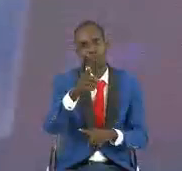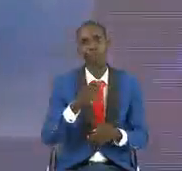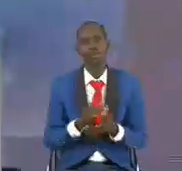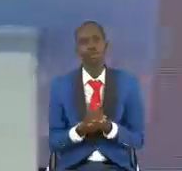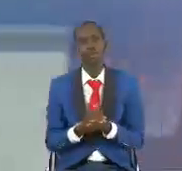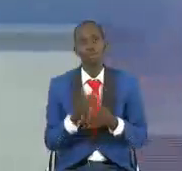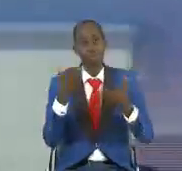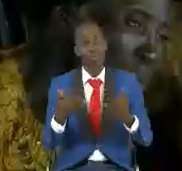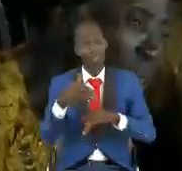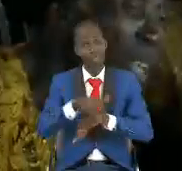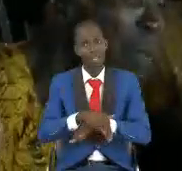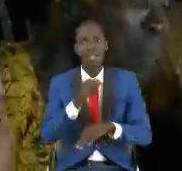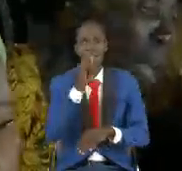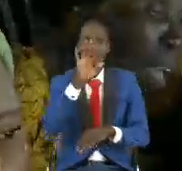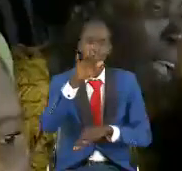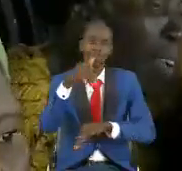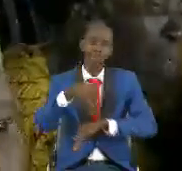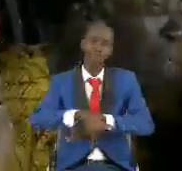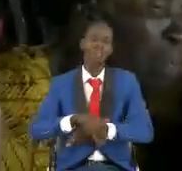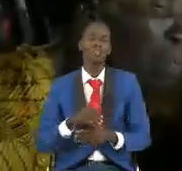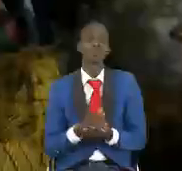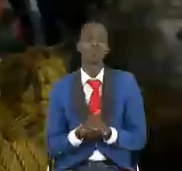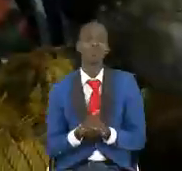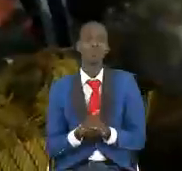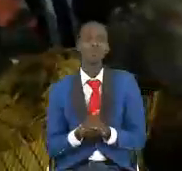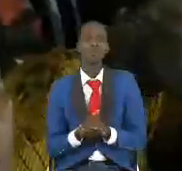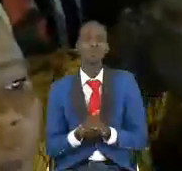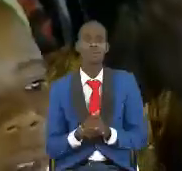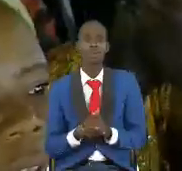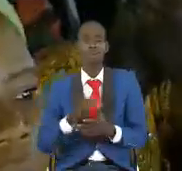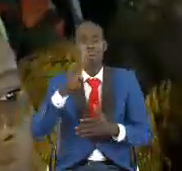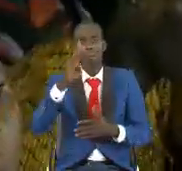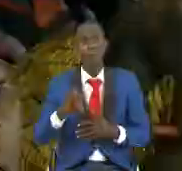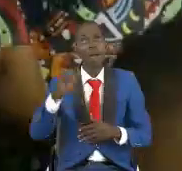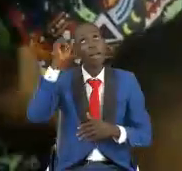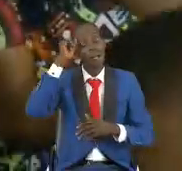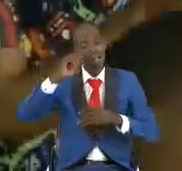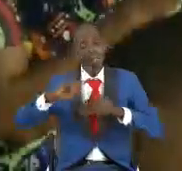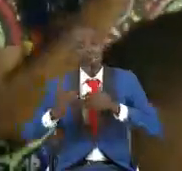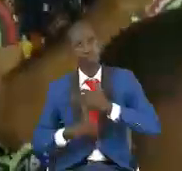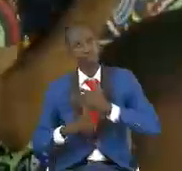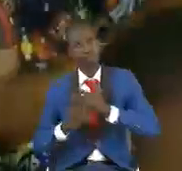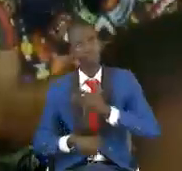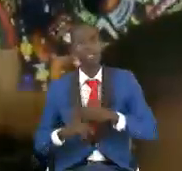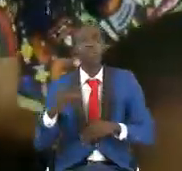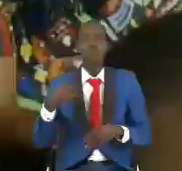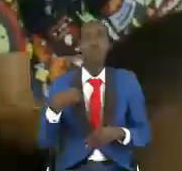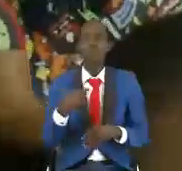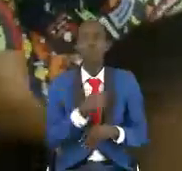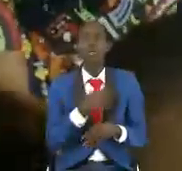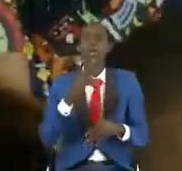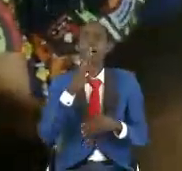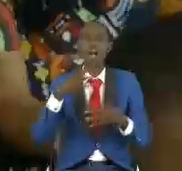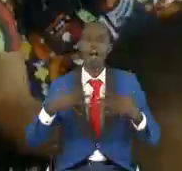Tonight is that night. By with his stripes, we are